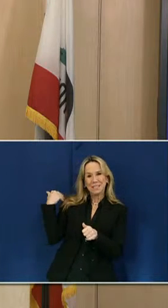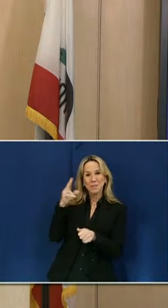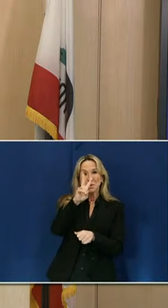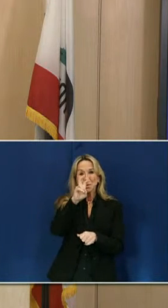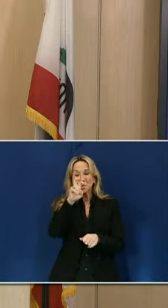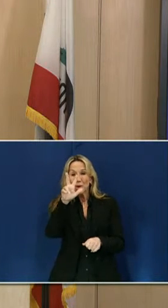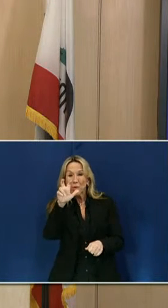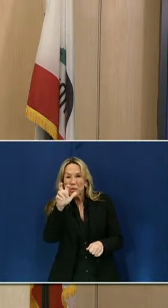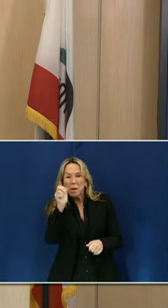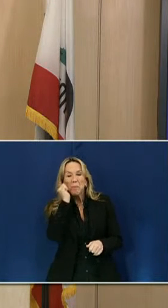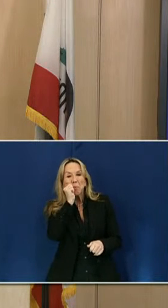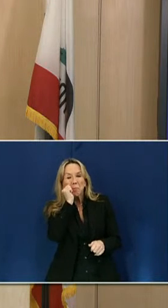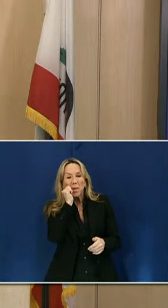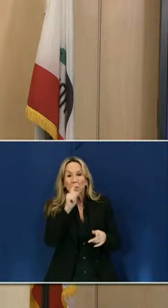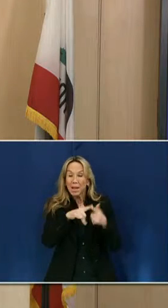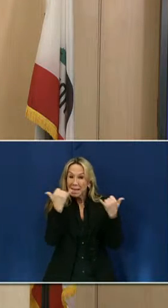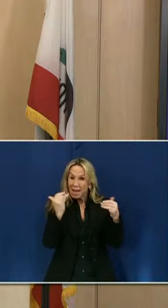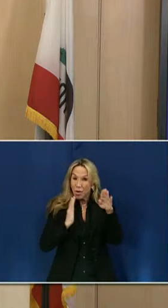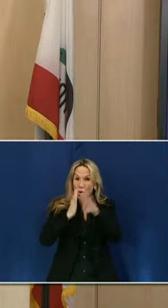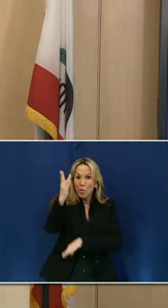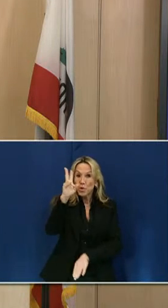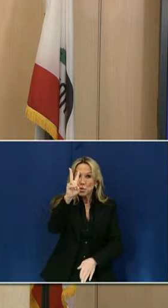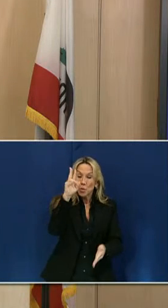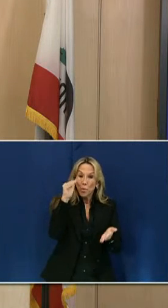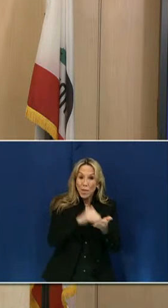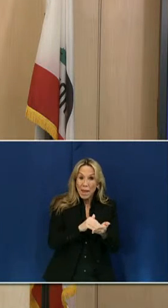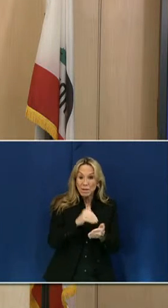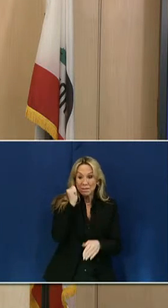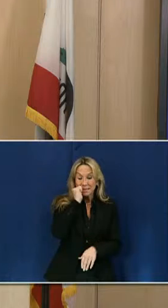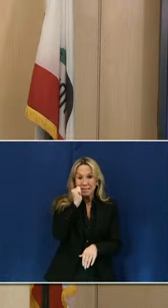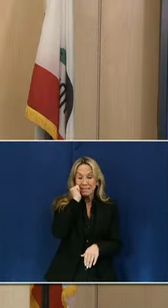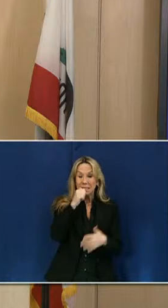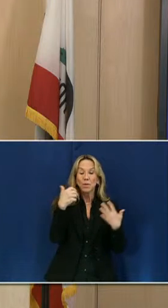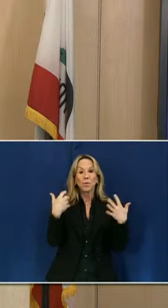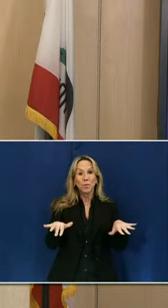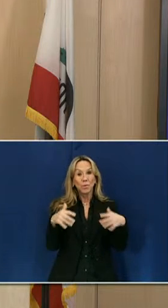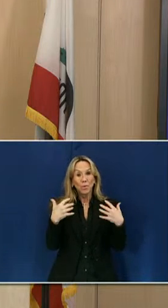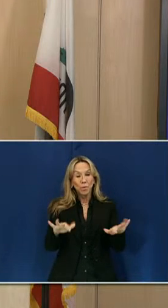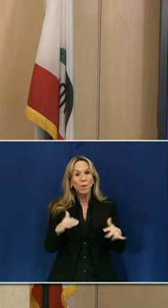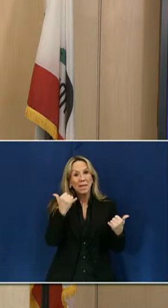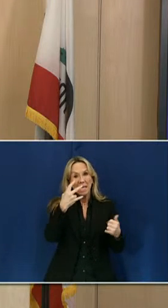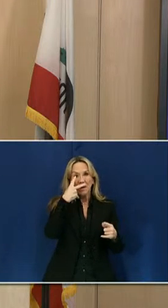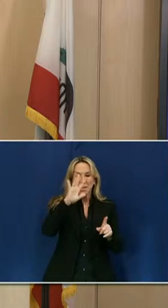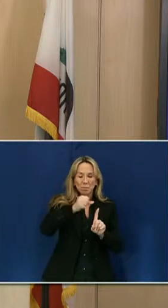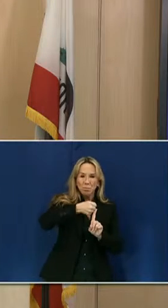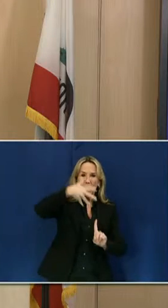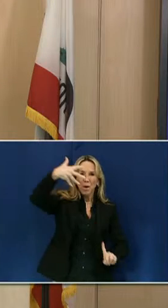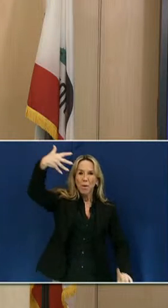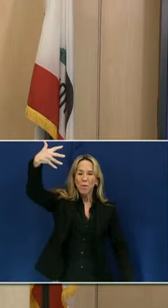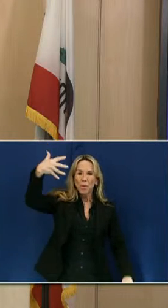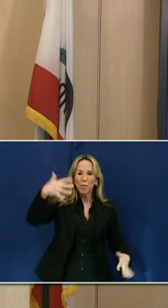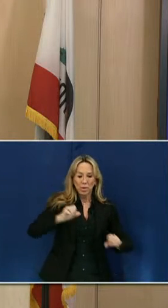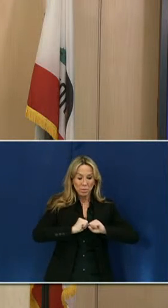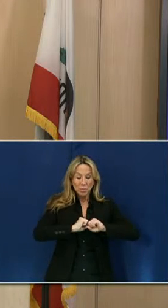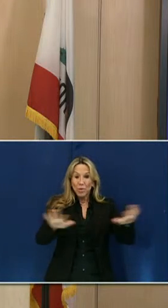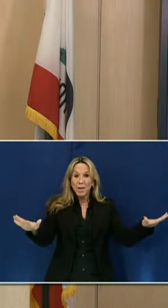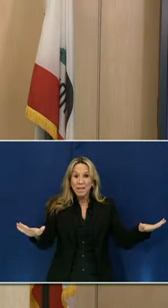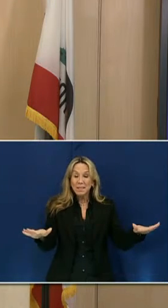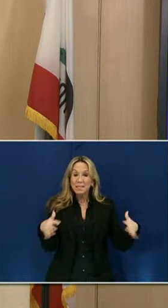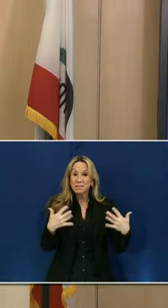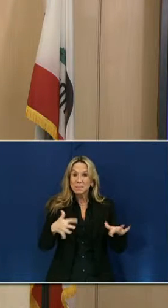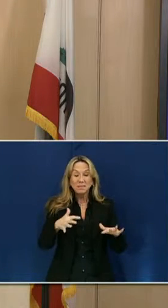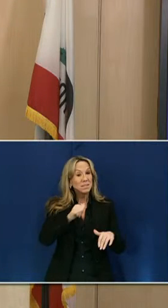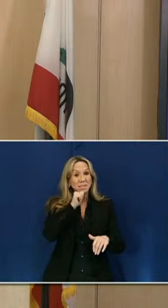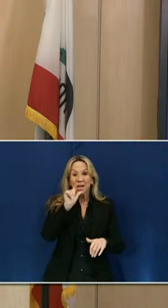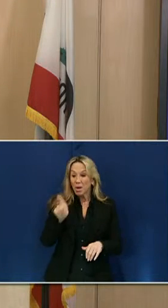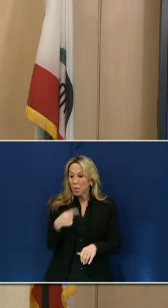routinely over 2,000. And this highlights the challenge we face when we have exponential spread. It is community-wide. It is